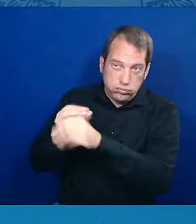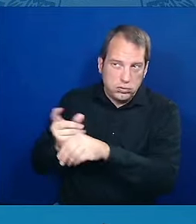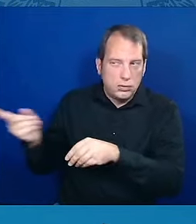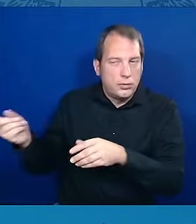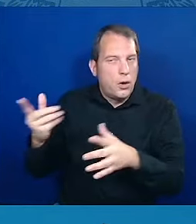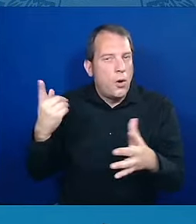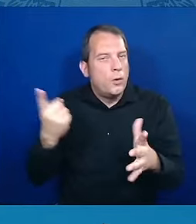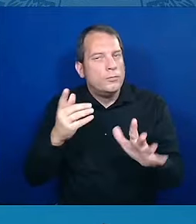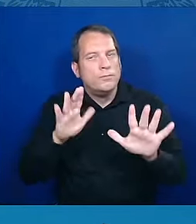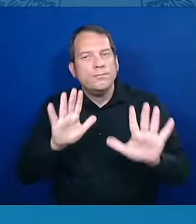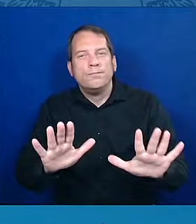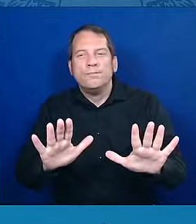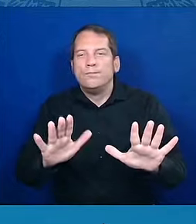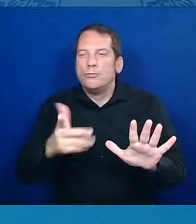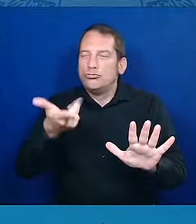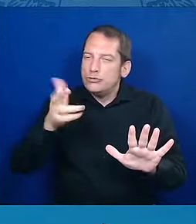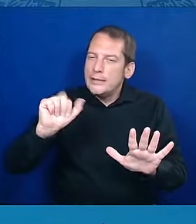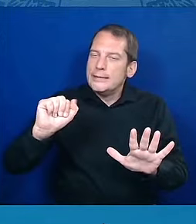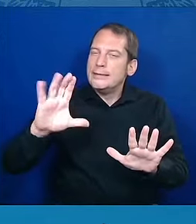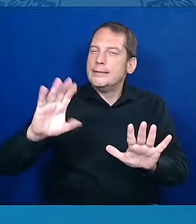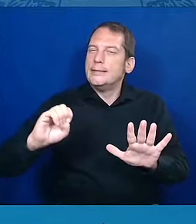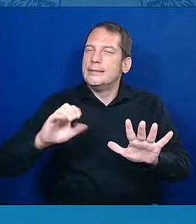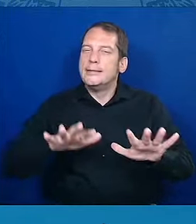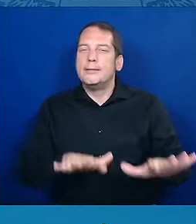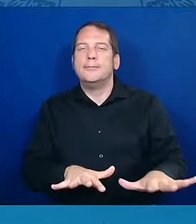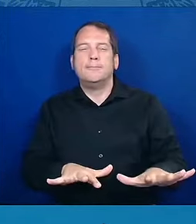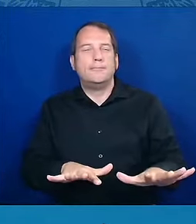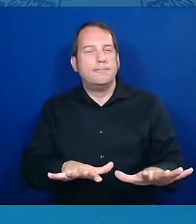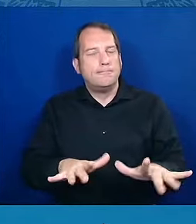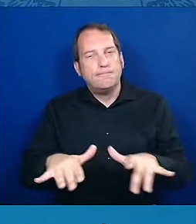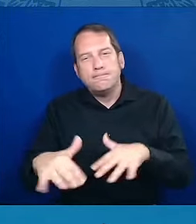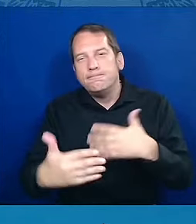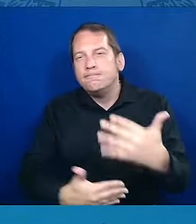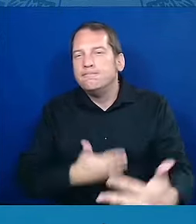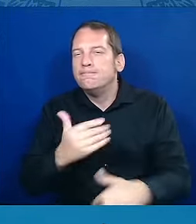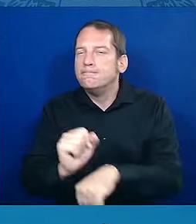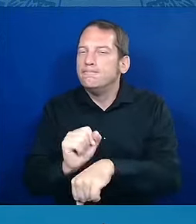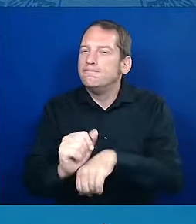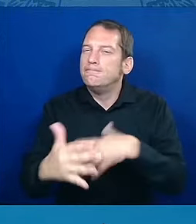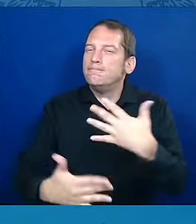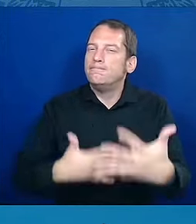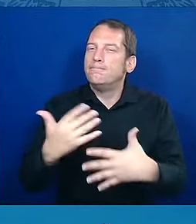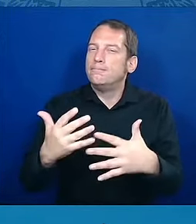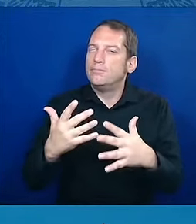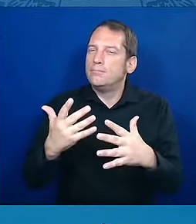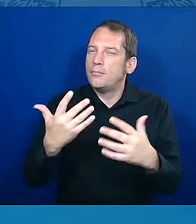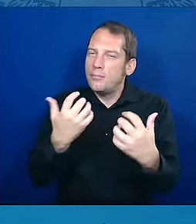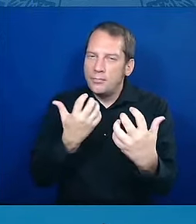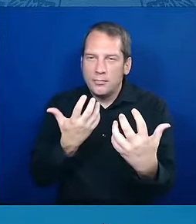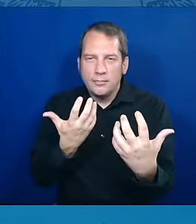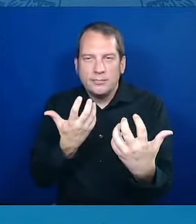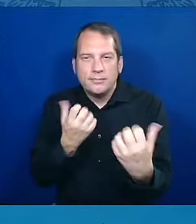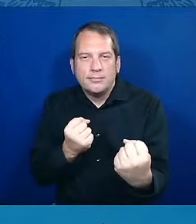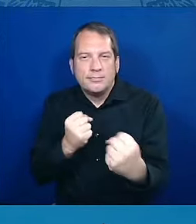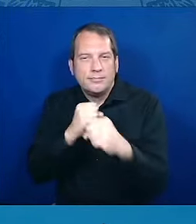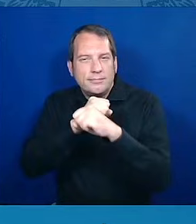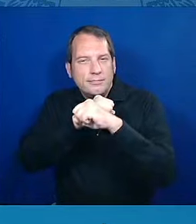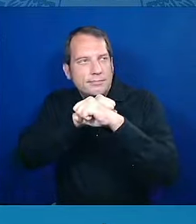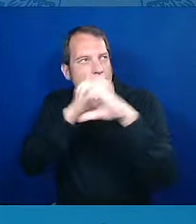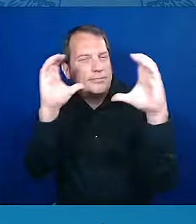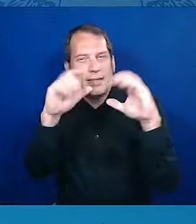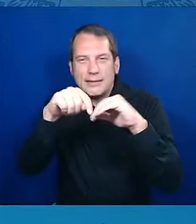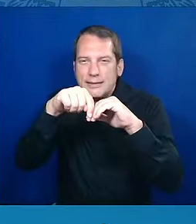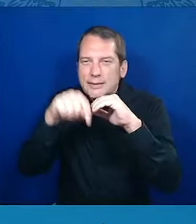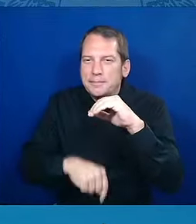that's right. And as he said, in the next 6 months, he will continue to fight for the American people, and I know we are